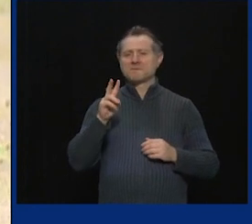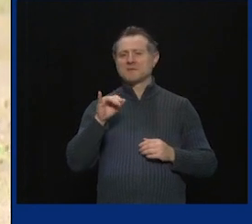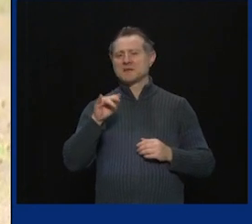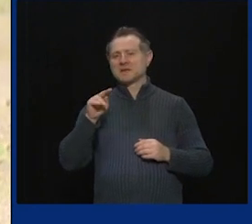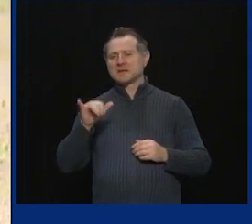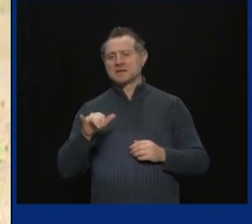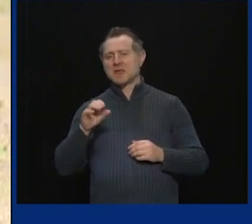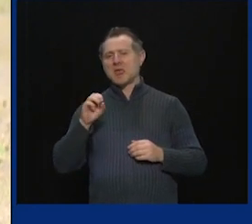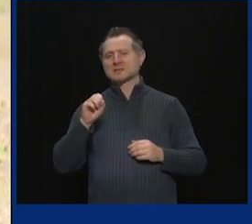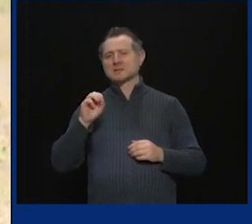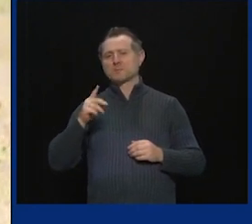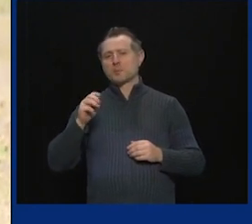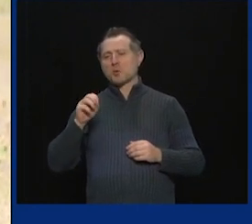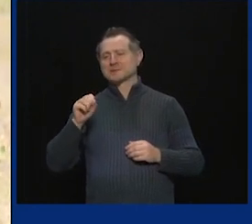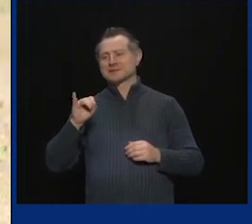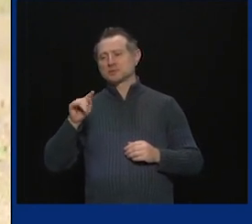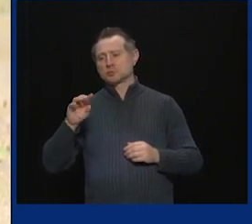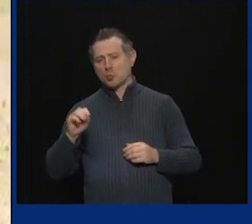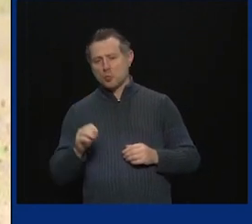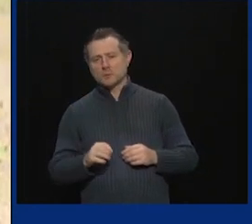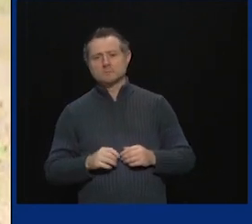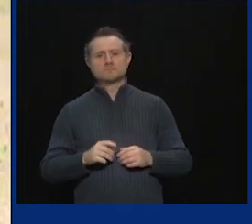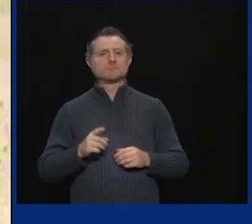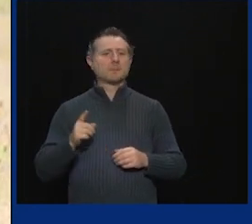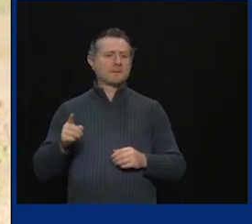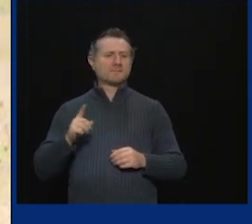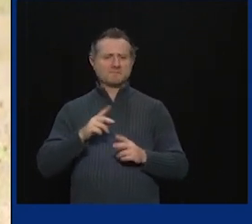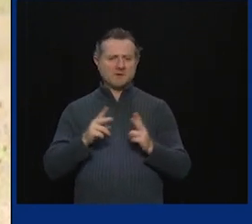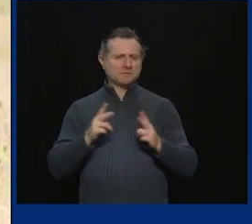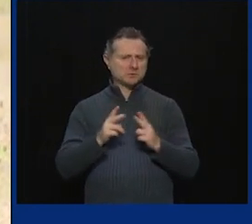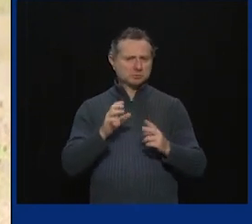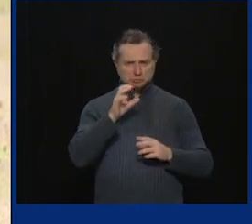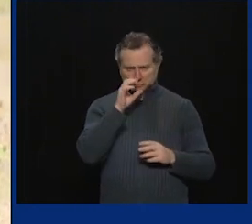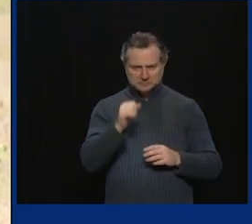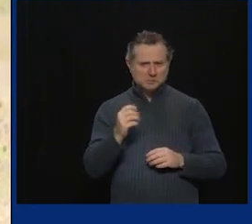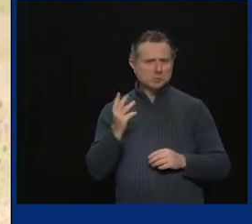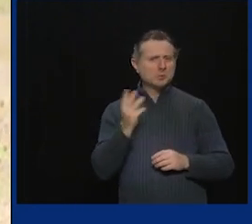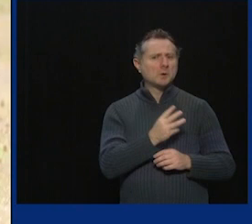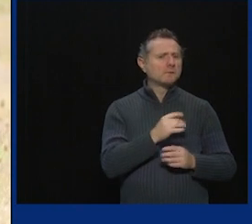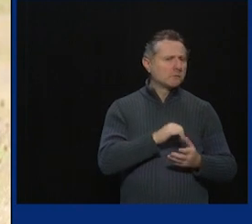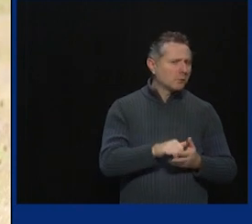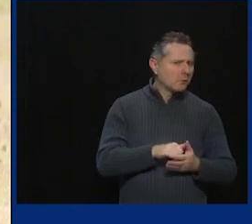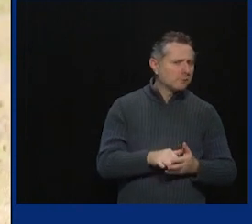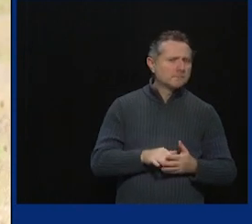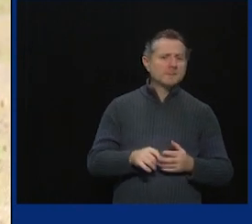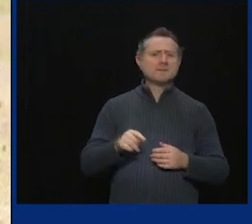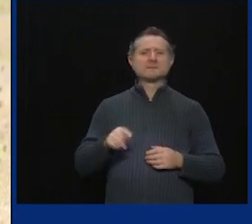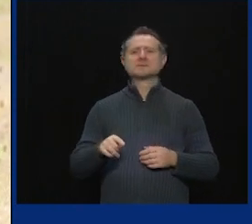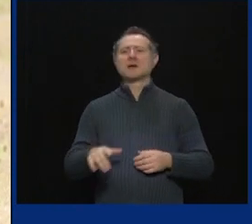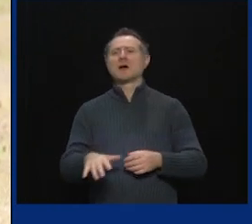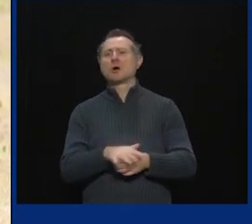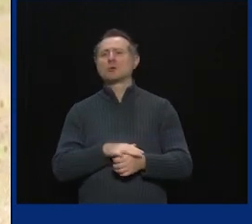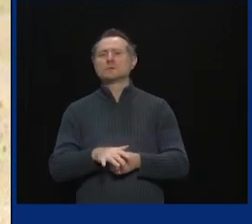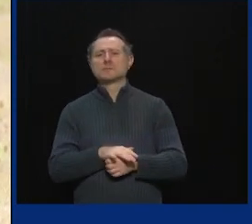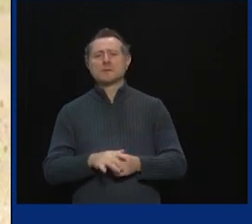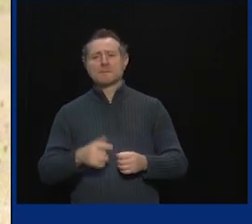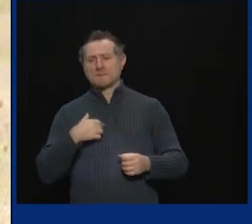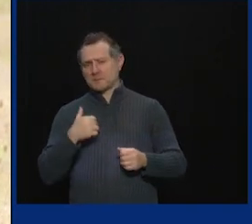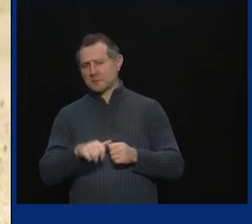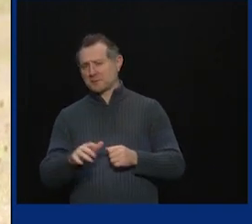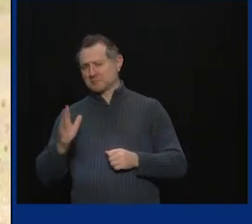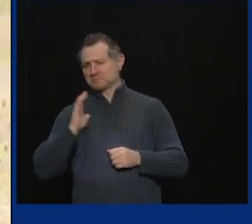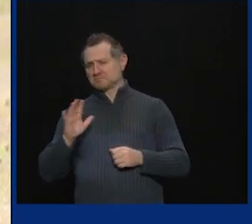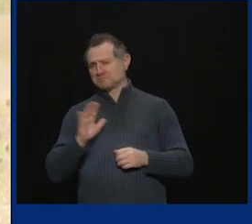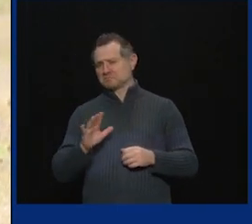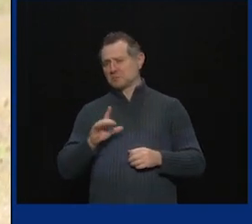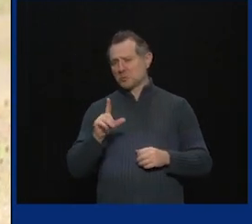very interested in Western New York and very interested in this site. And I remember about 2014, we